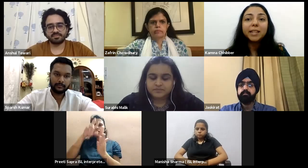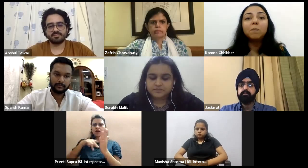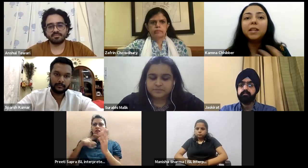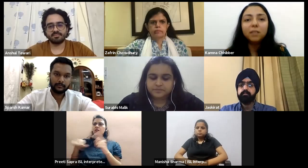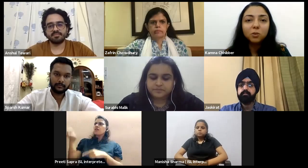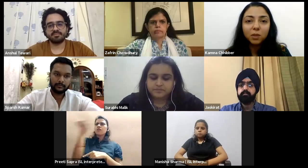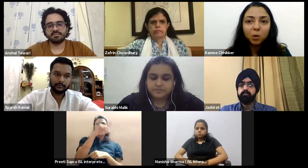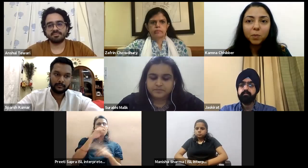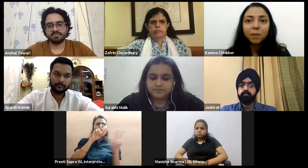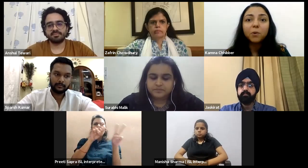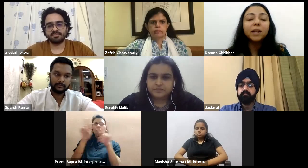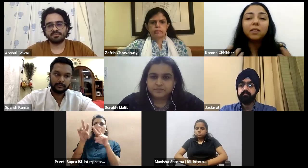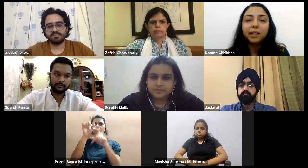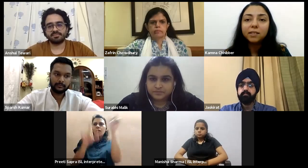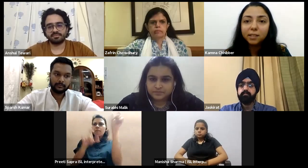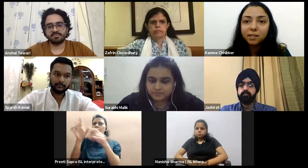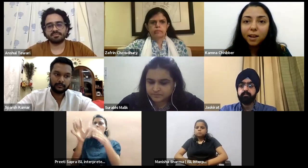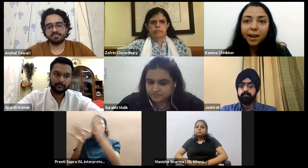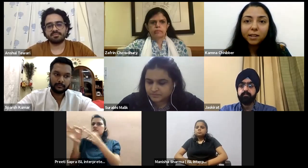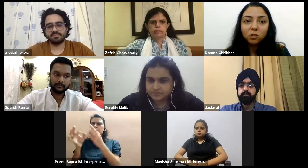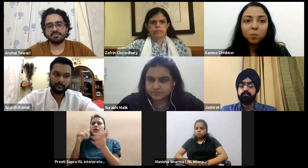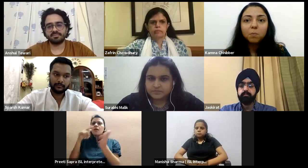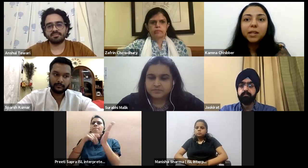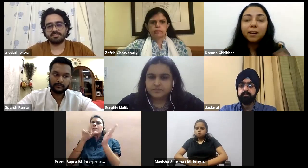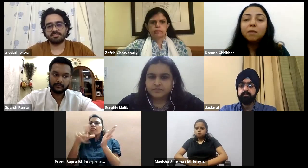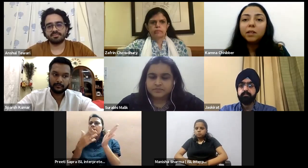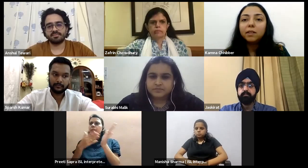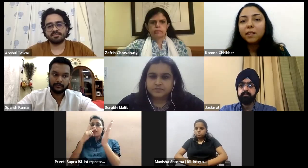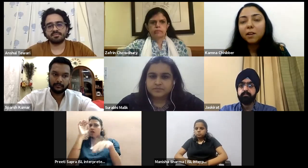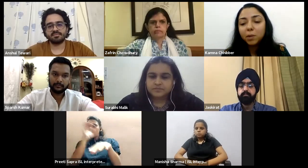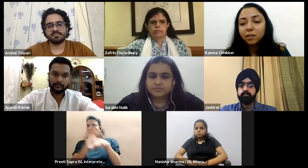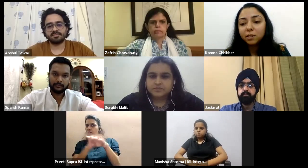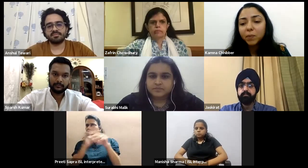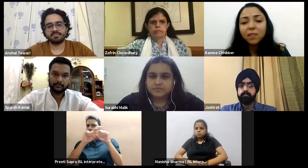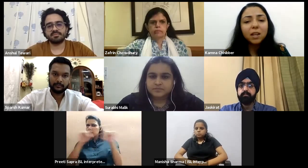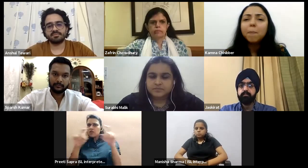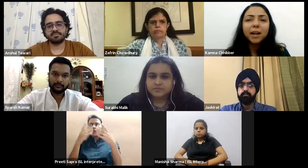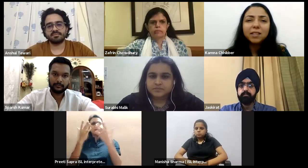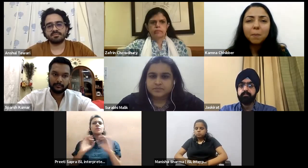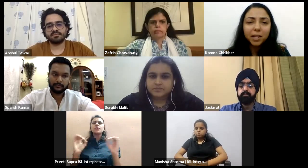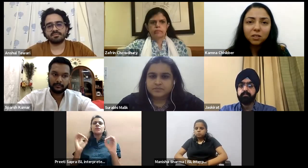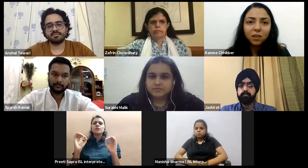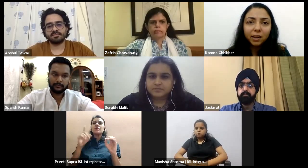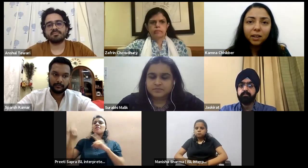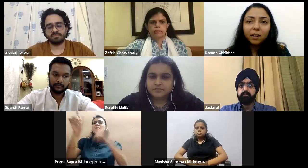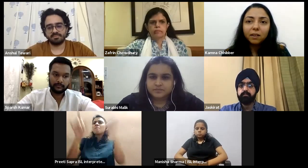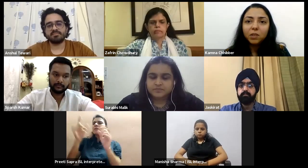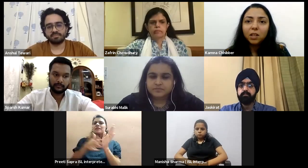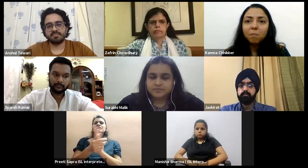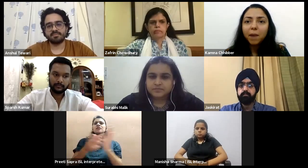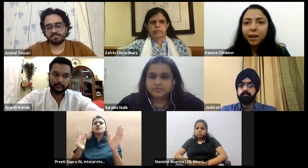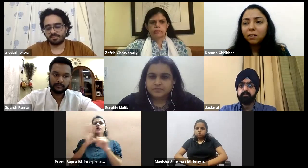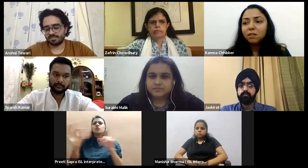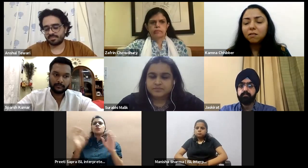to explain this to them or make them recognize this. And so people get limited in their abilities, and the impact is immense, right?